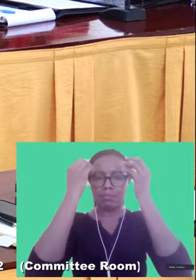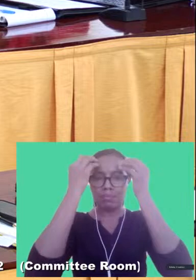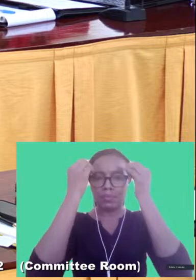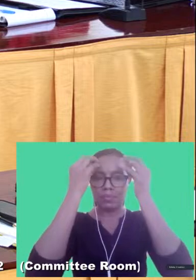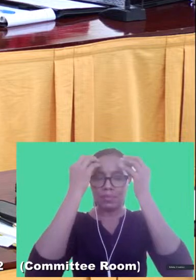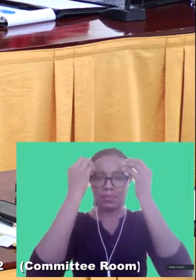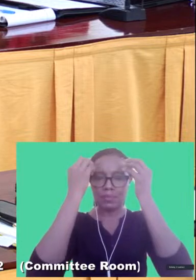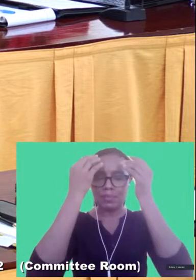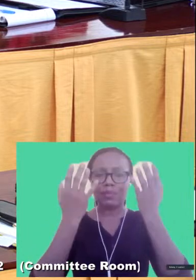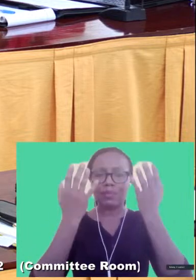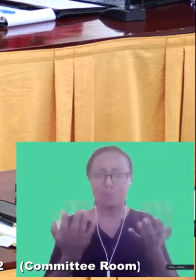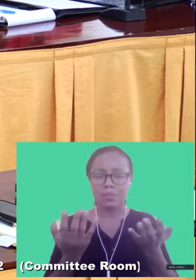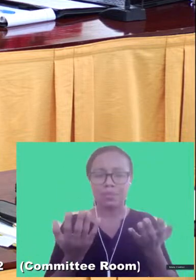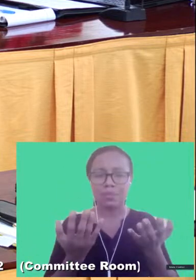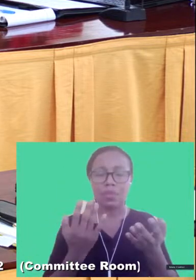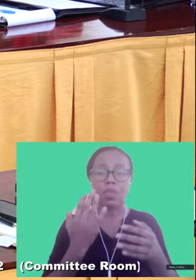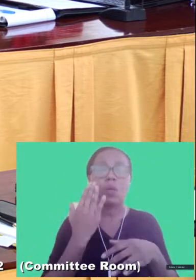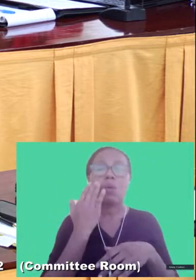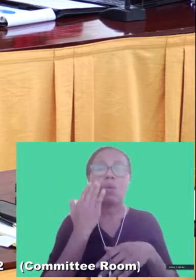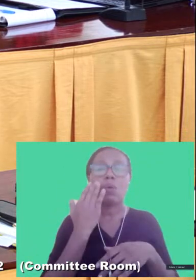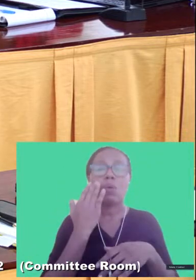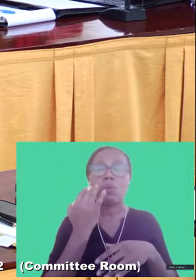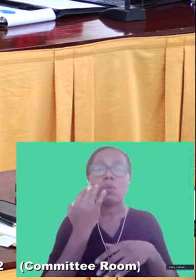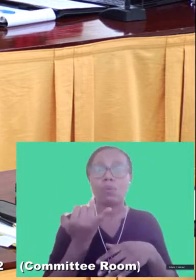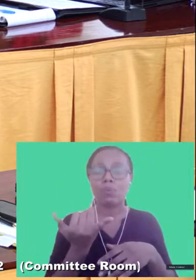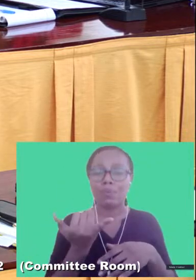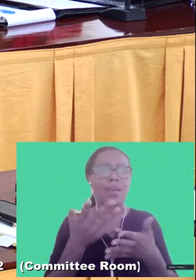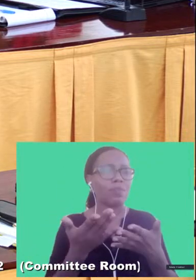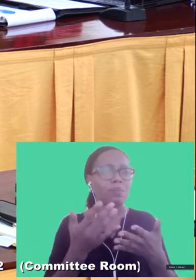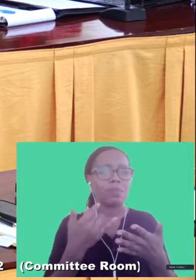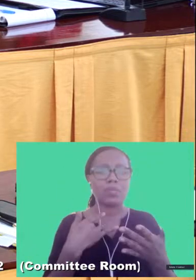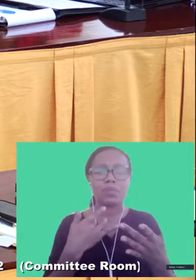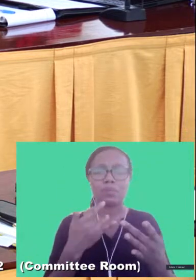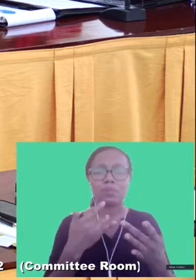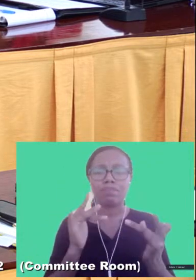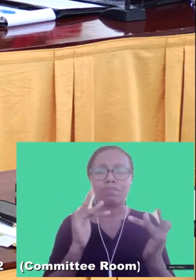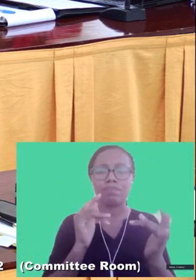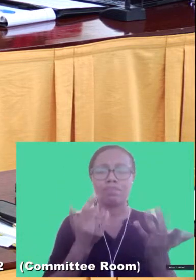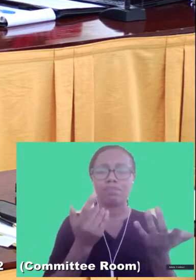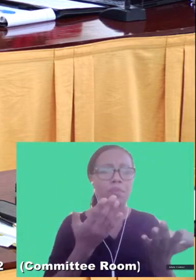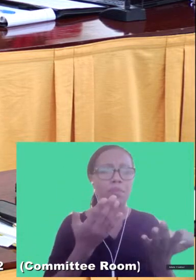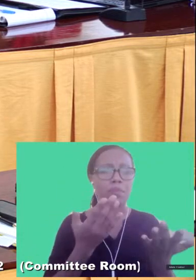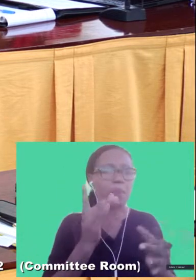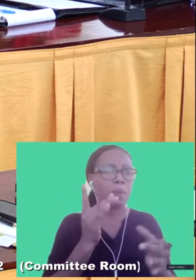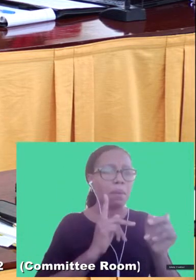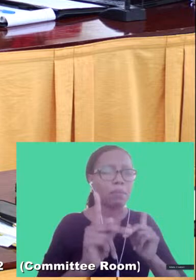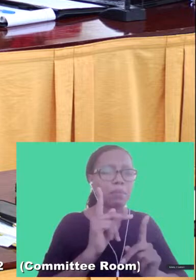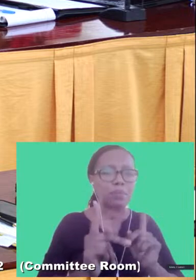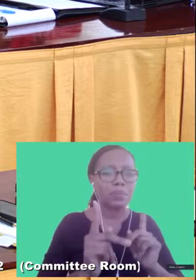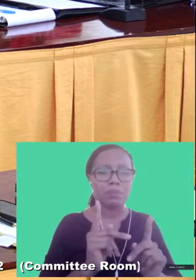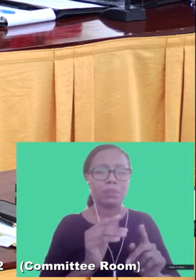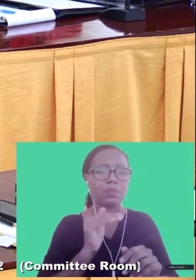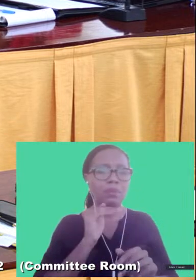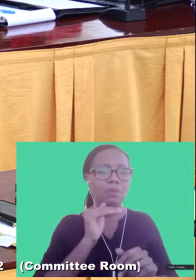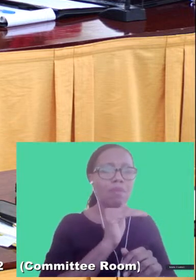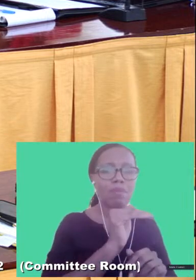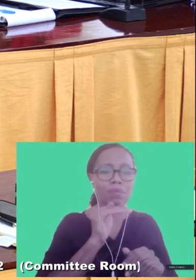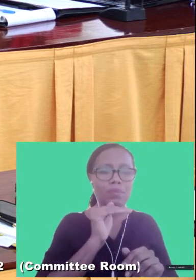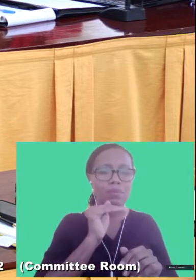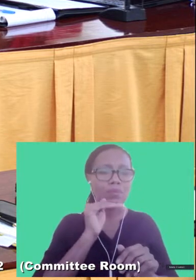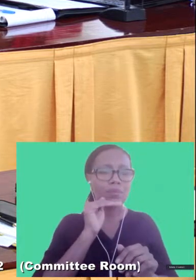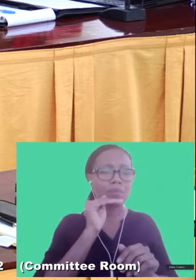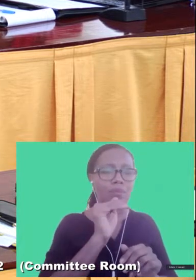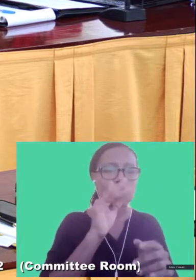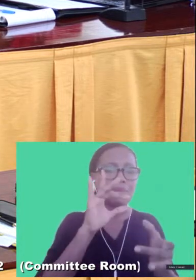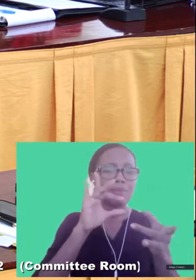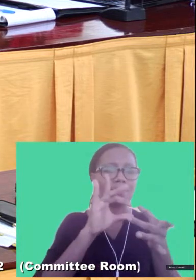reaching the clientele, the stakeholders that we want to reach. So the short answer to your question is, it is a matter that